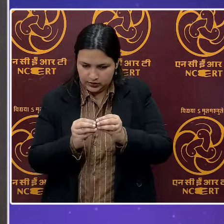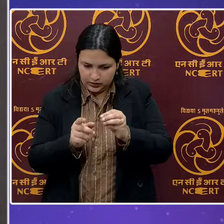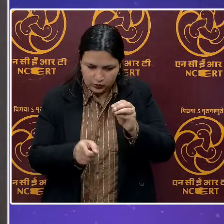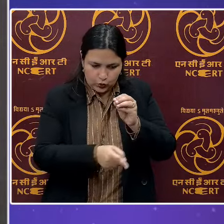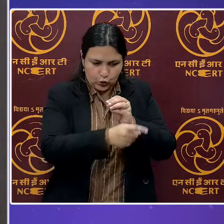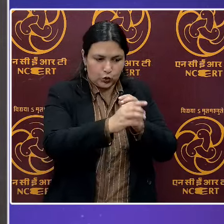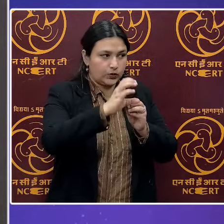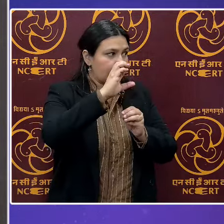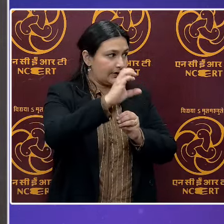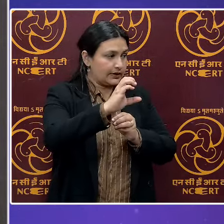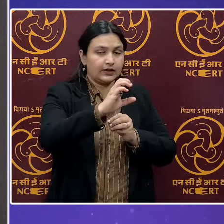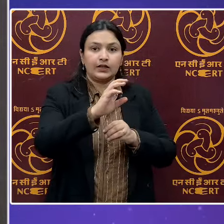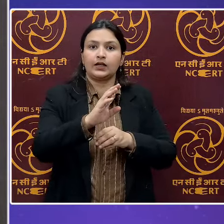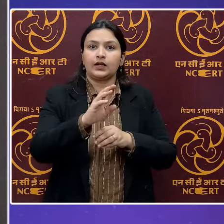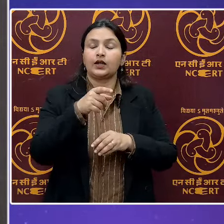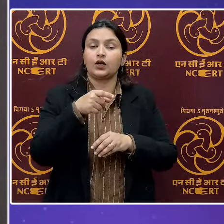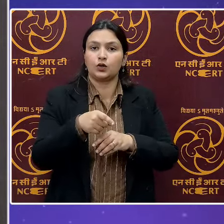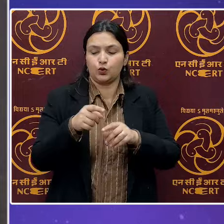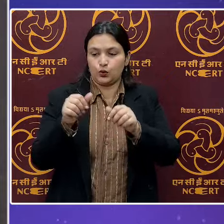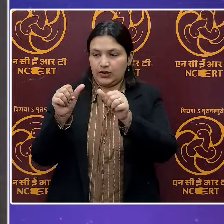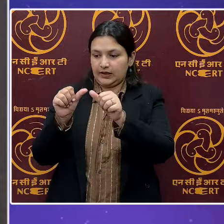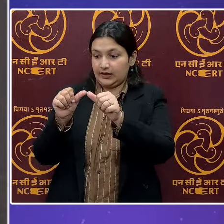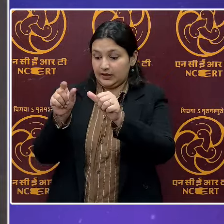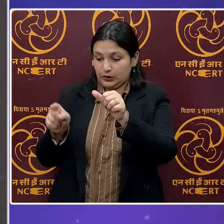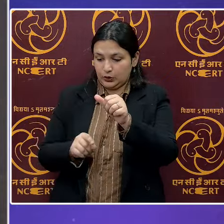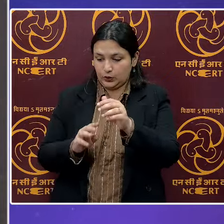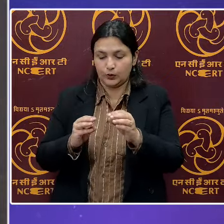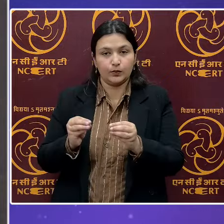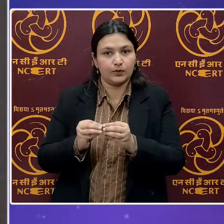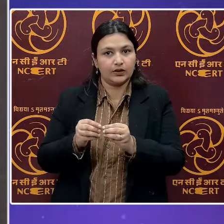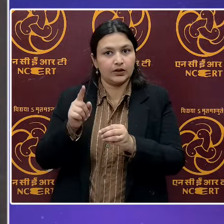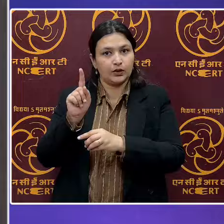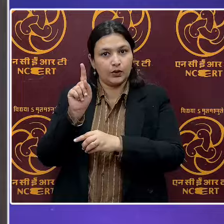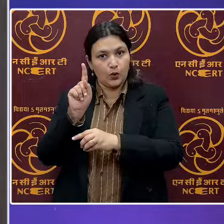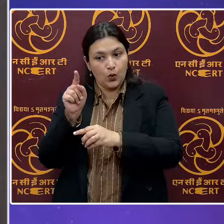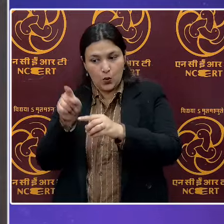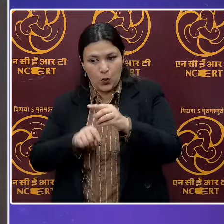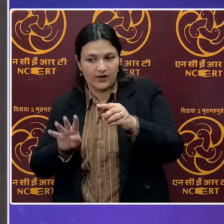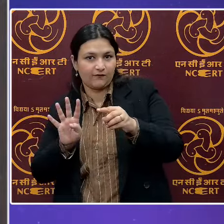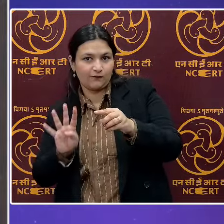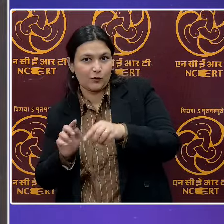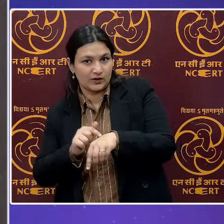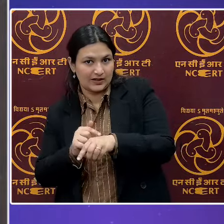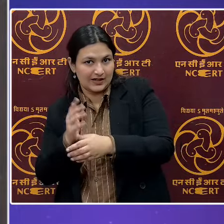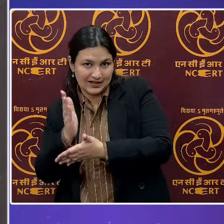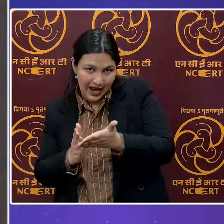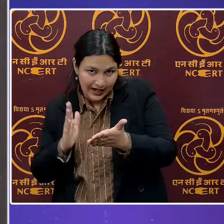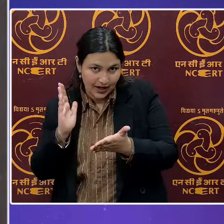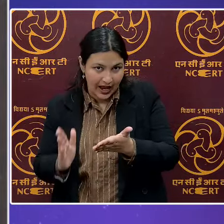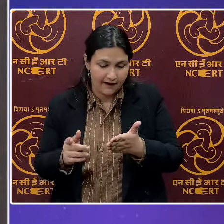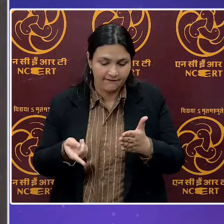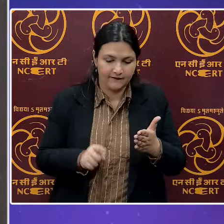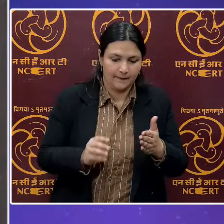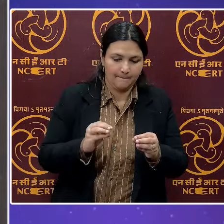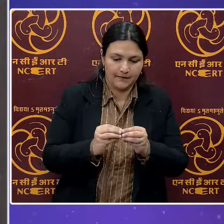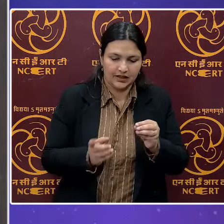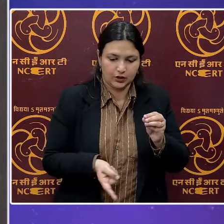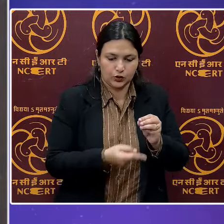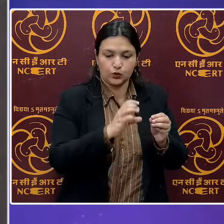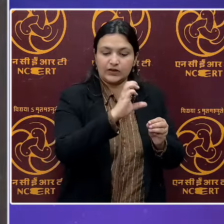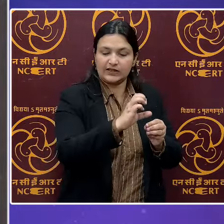A to B is 1/4 of the time period. B to C is 1/4 of the time period. C to B is again 1/4 of the